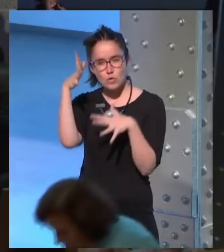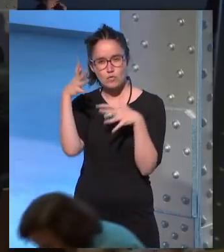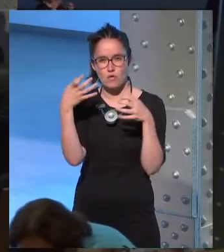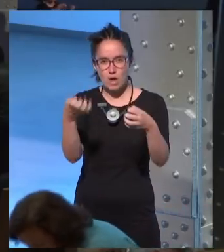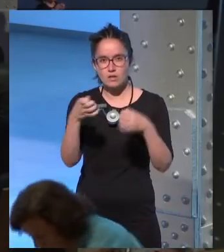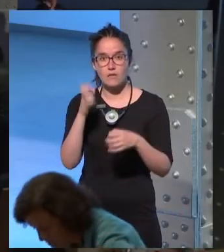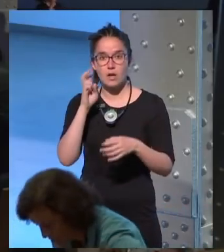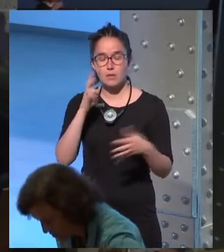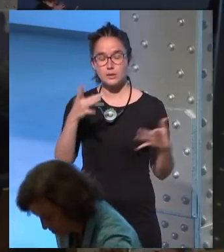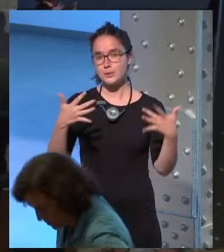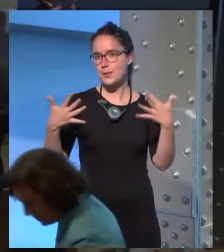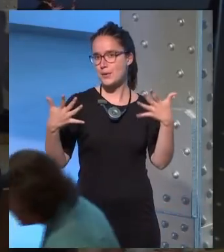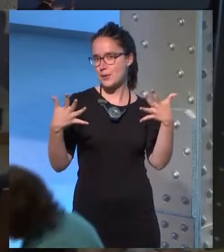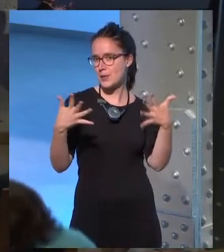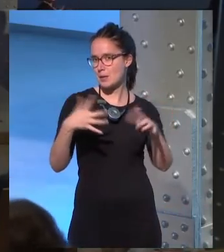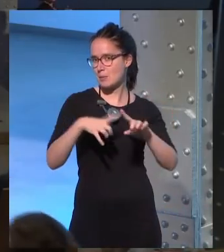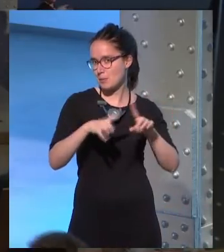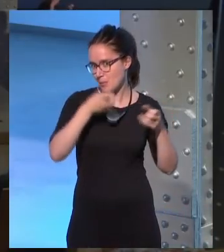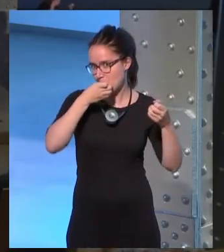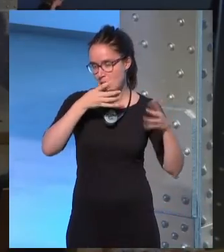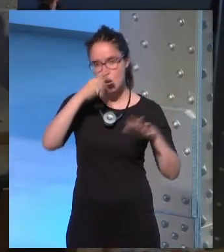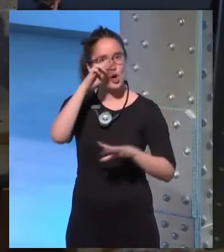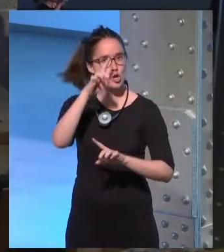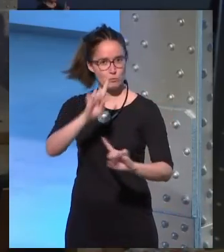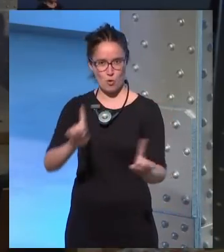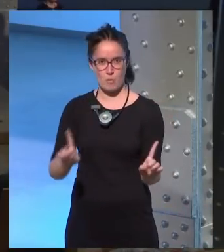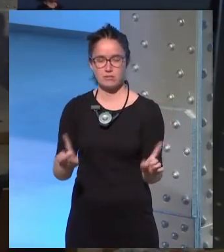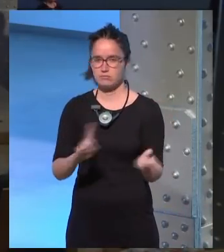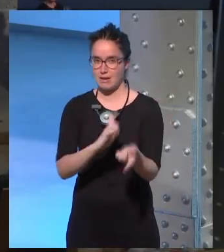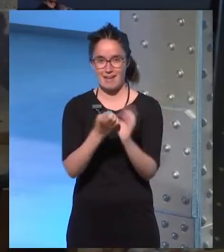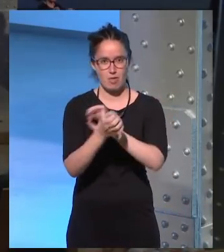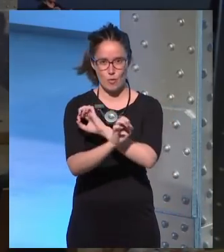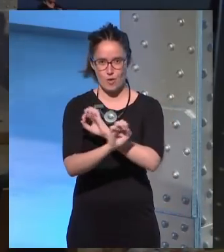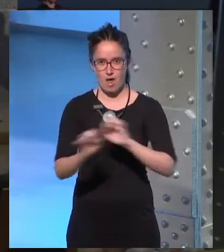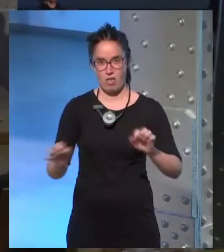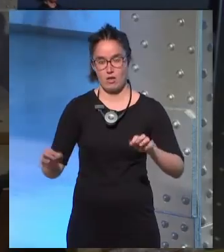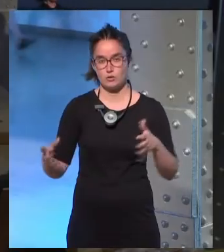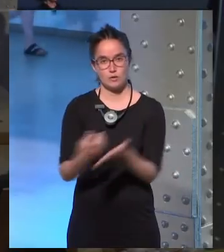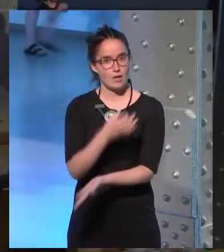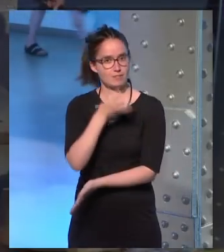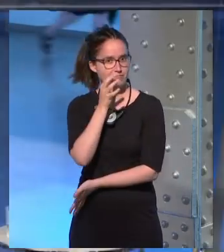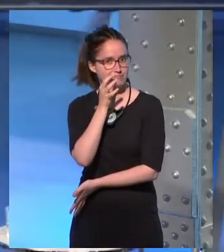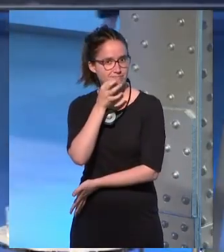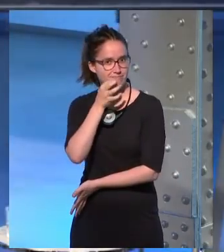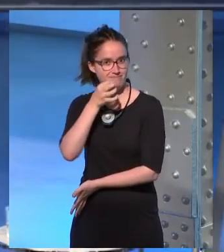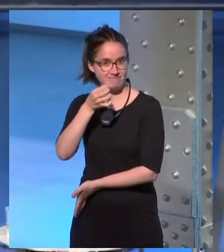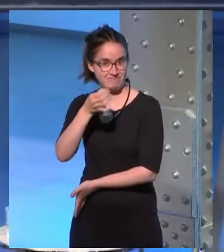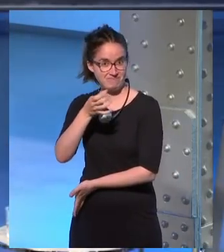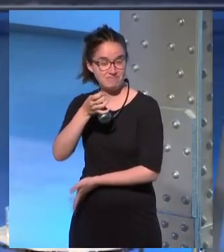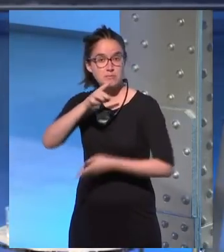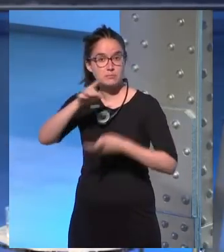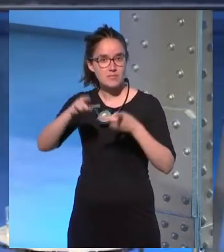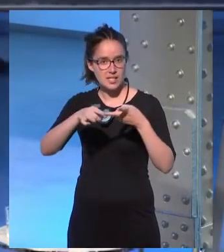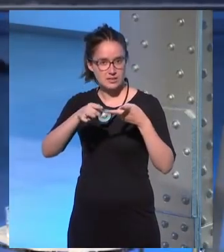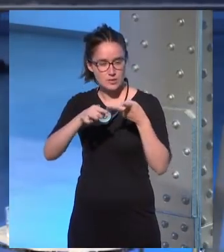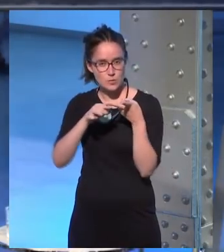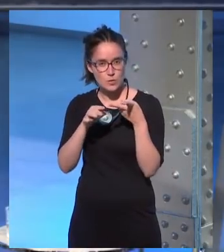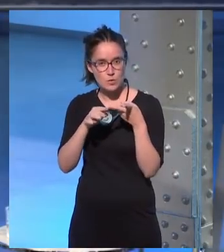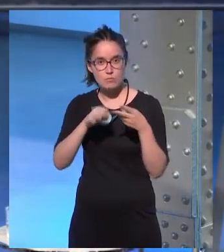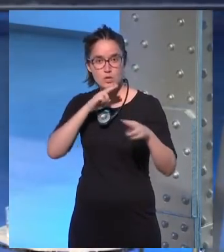a heat wave that we have. You see that the air conditioning is at a good temperature today, and don't worry, it's not going to change throughout